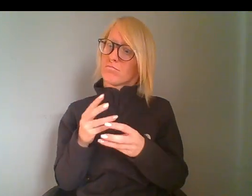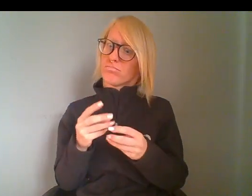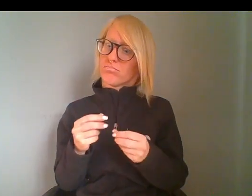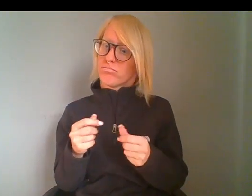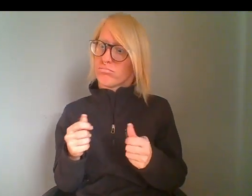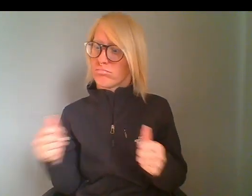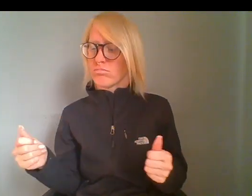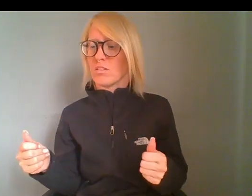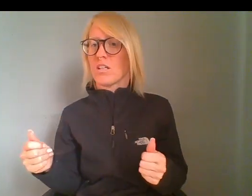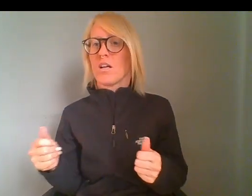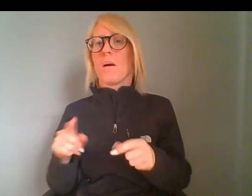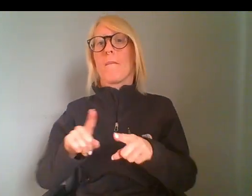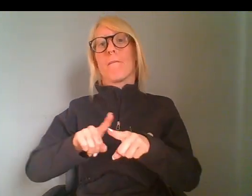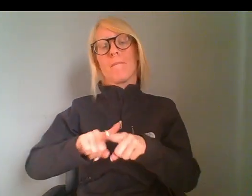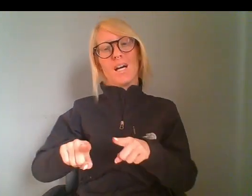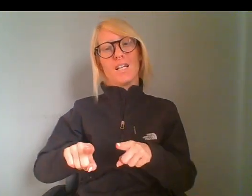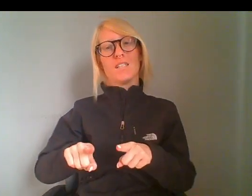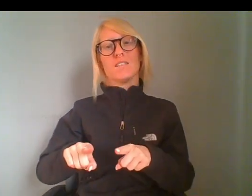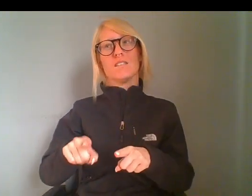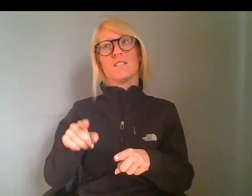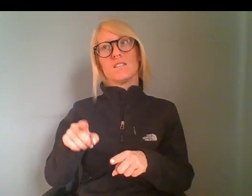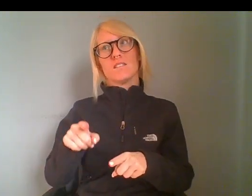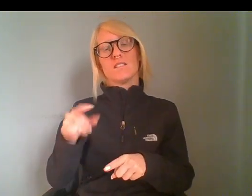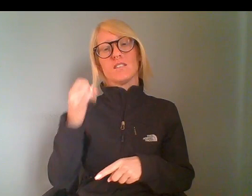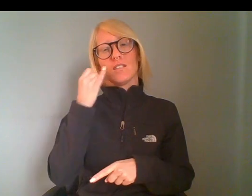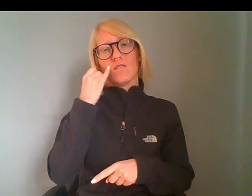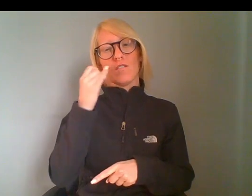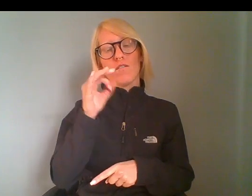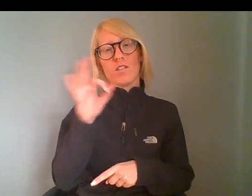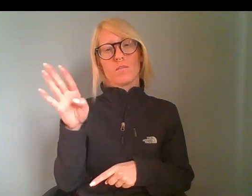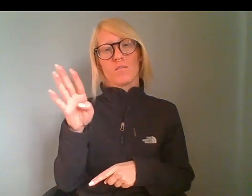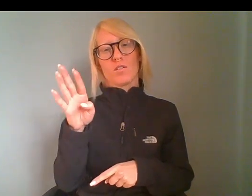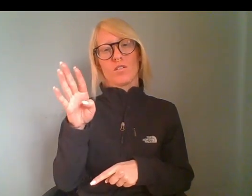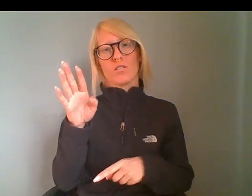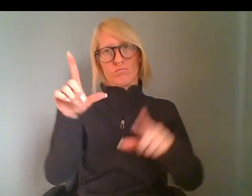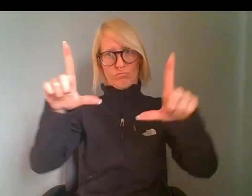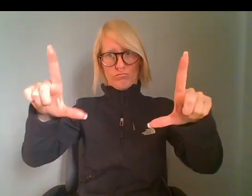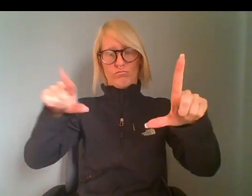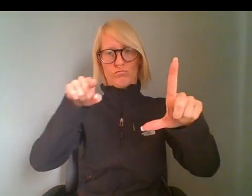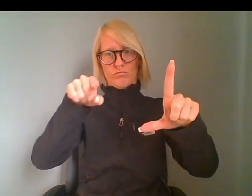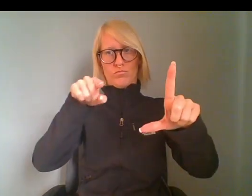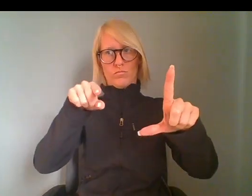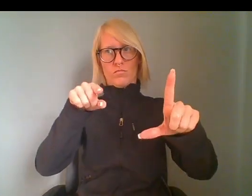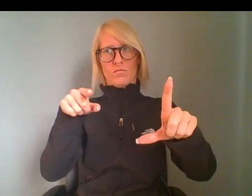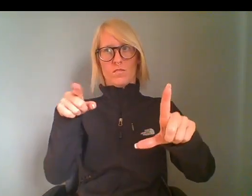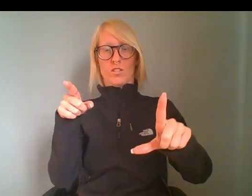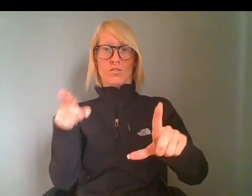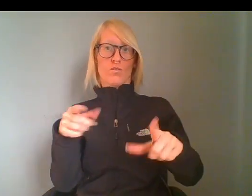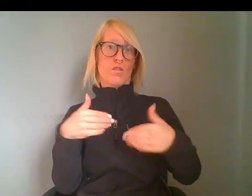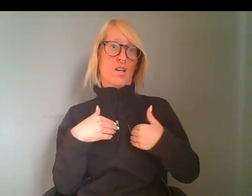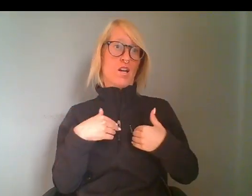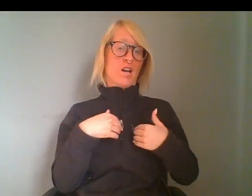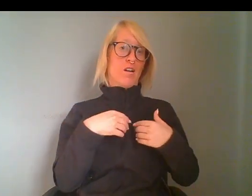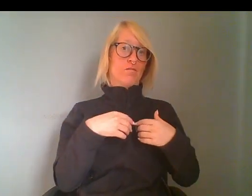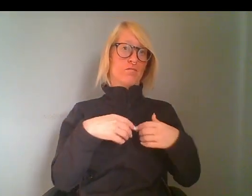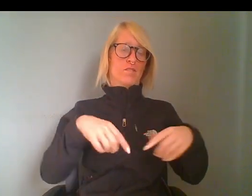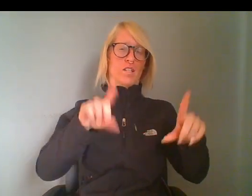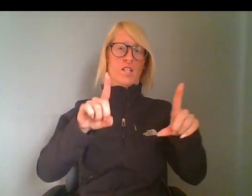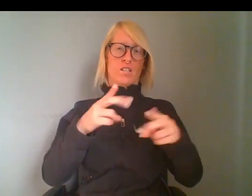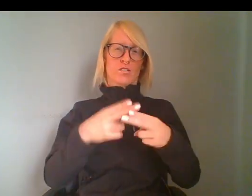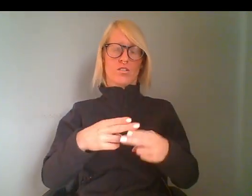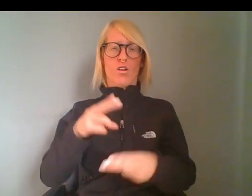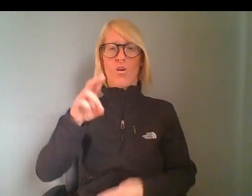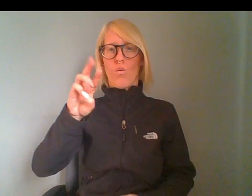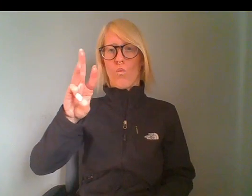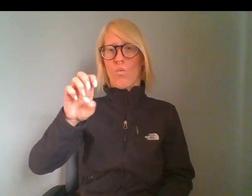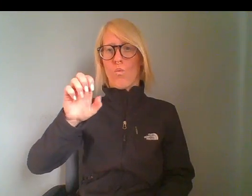sure that you are checking back, because you have Facebook, you have what's called a wall, and other people can write comments on your wall. So